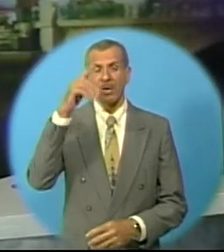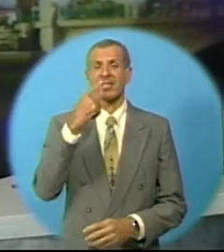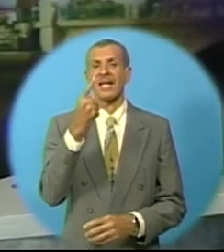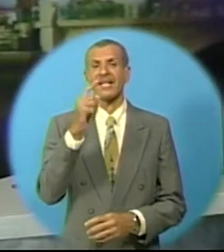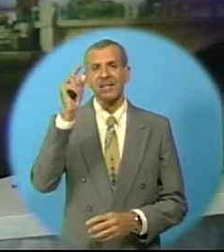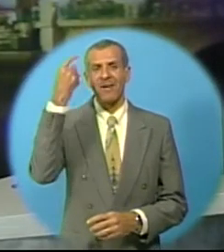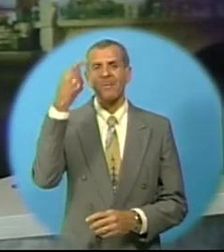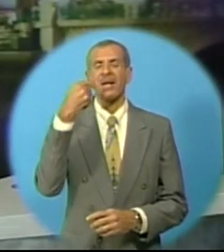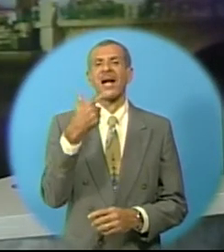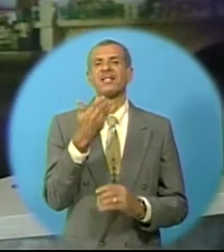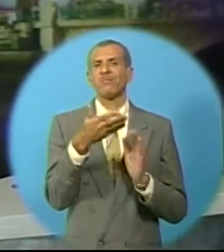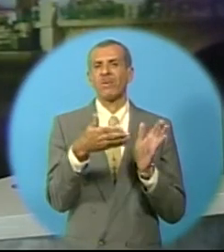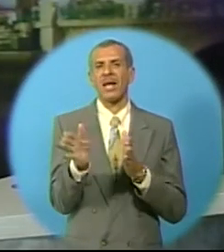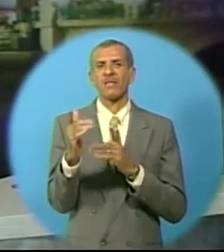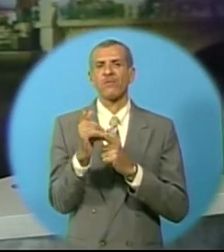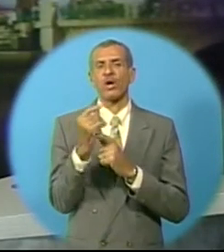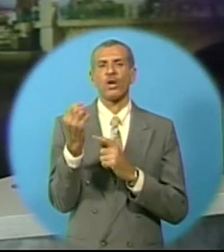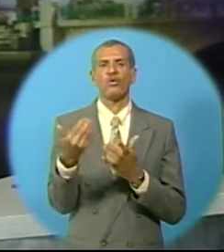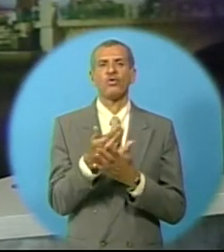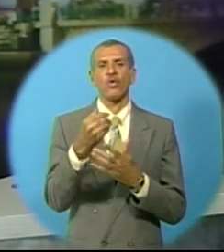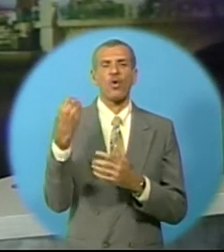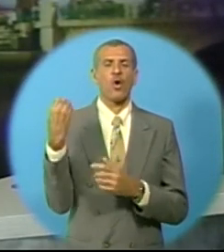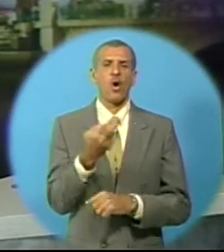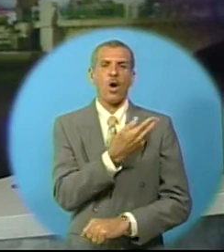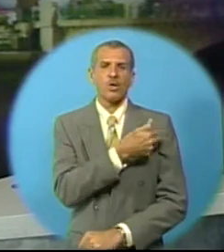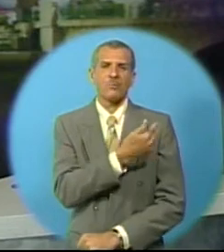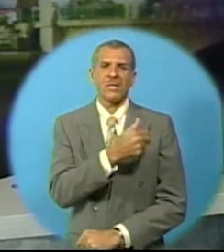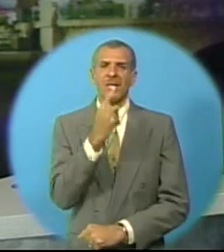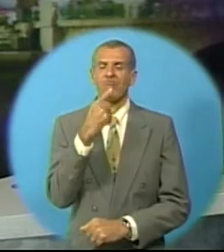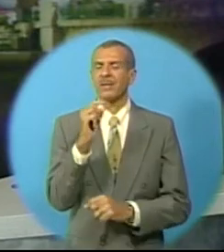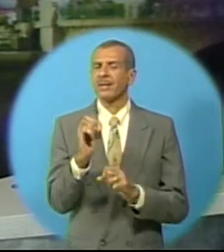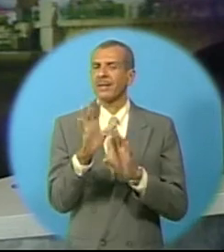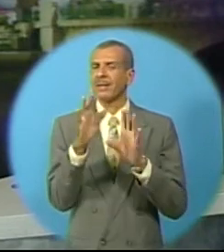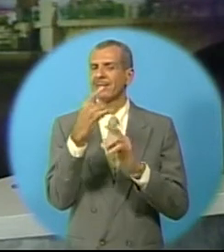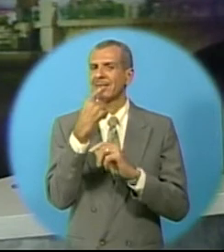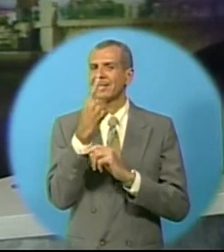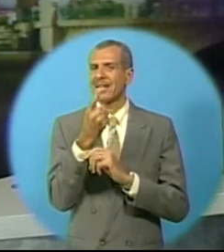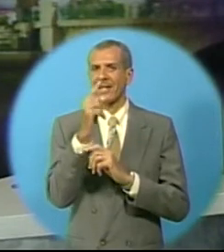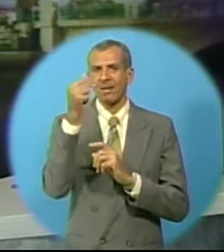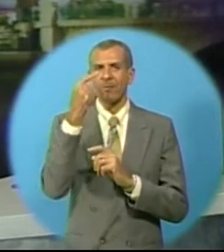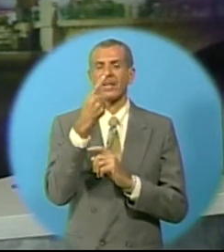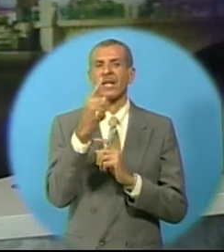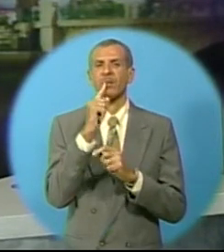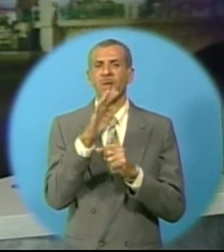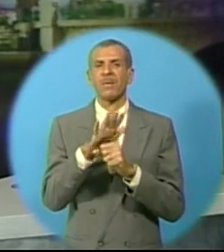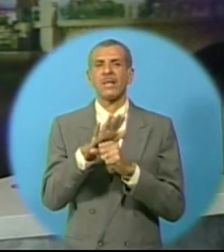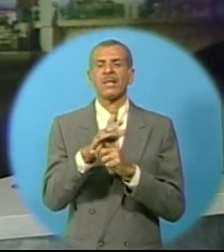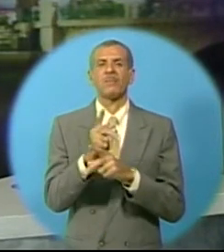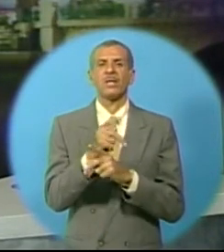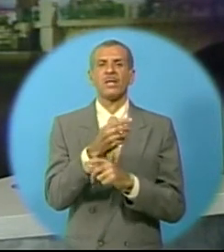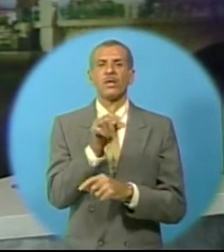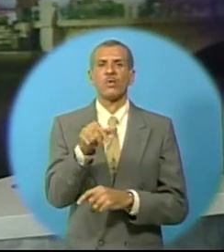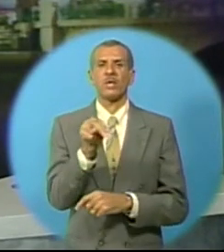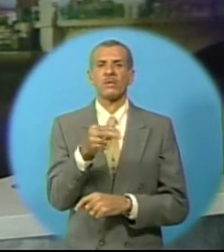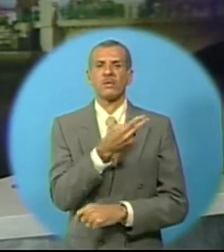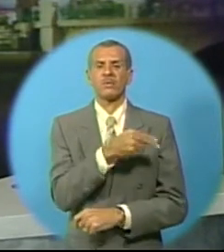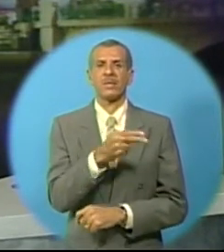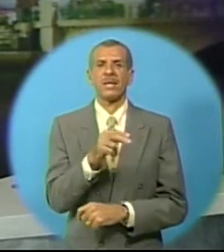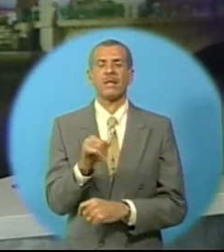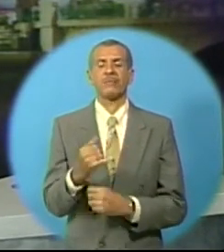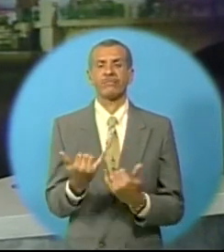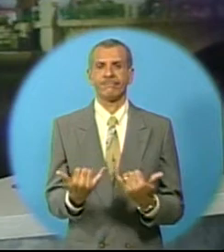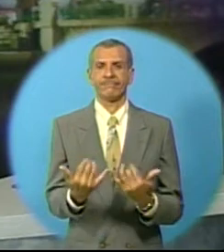says government still has plans for a new hospital, but he has made it clear that government is committed to maintaining the QEH in